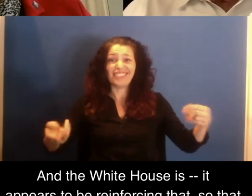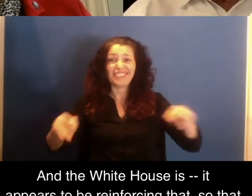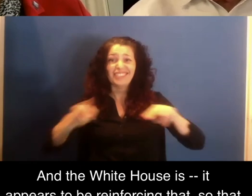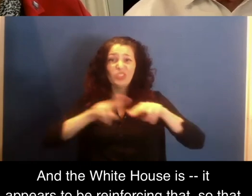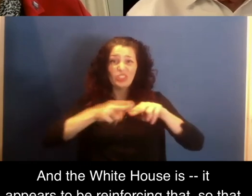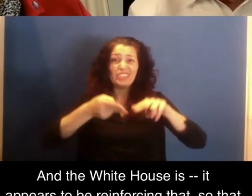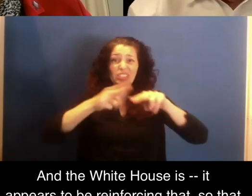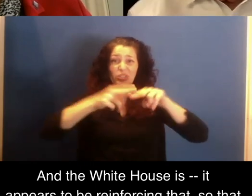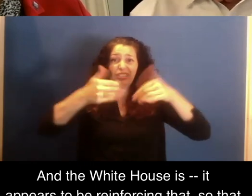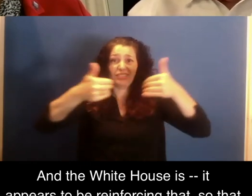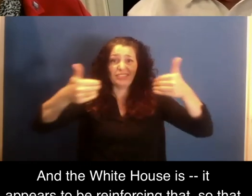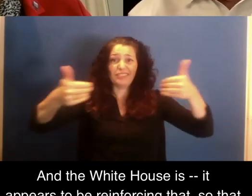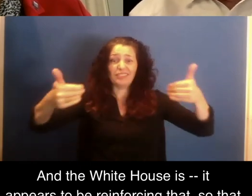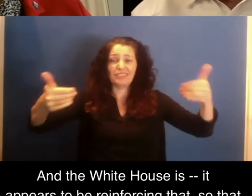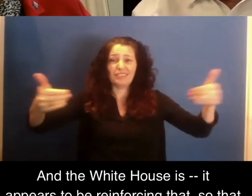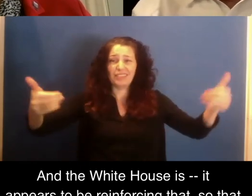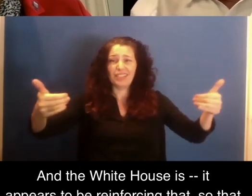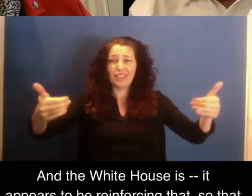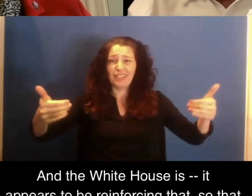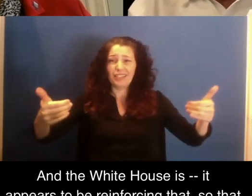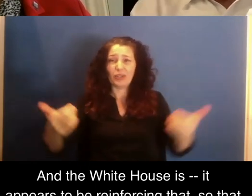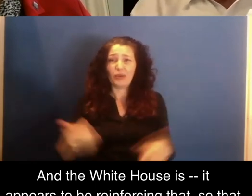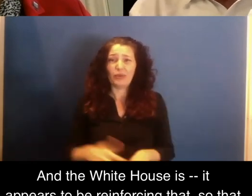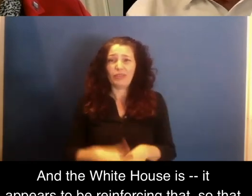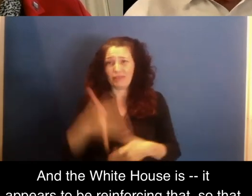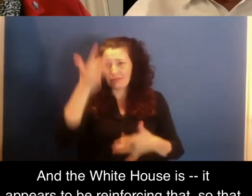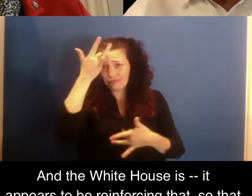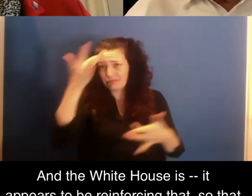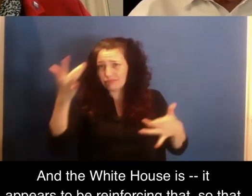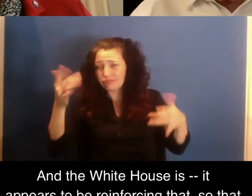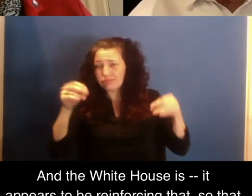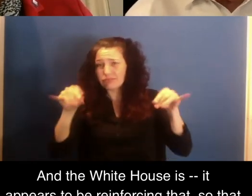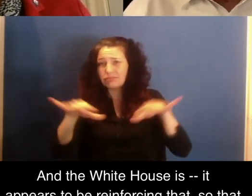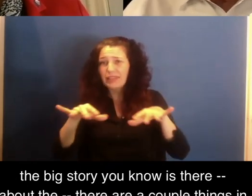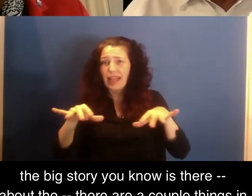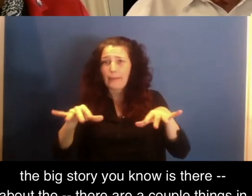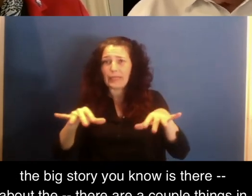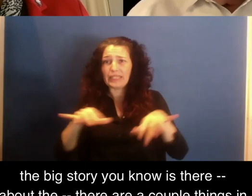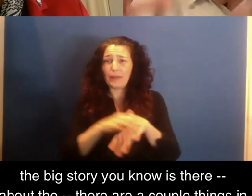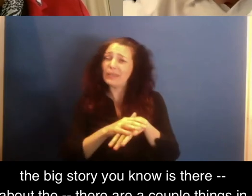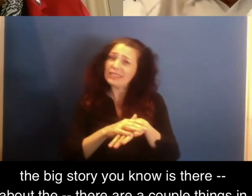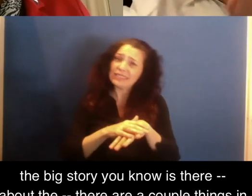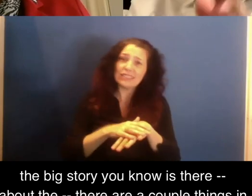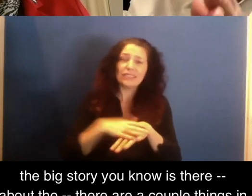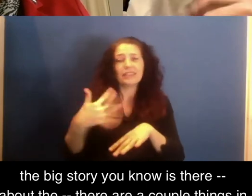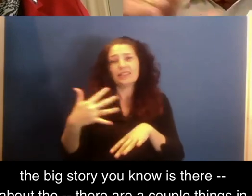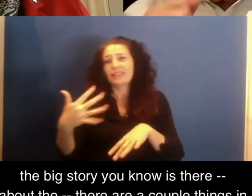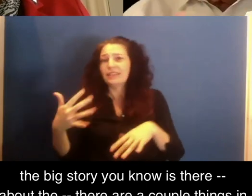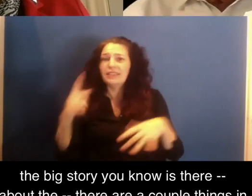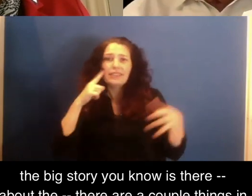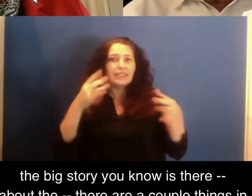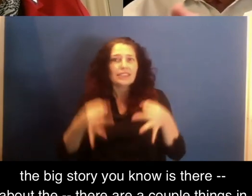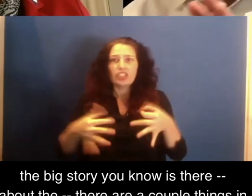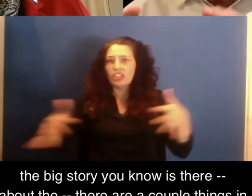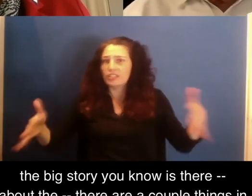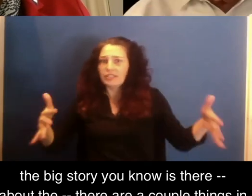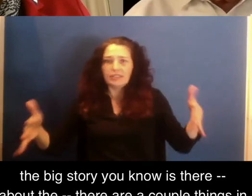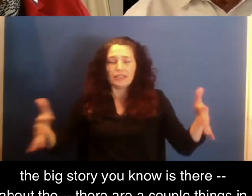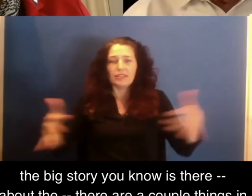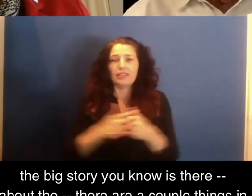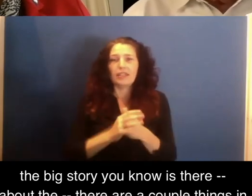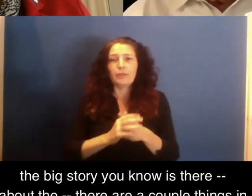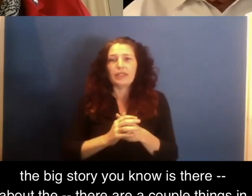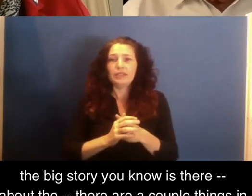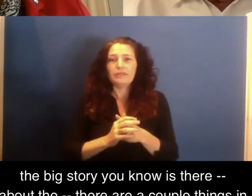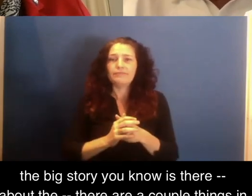White House is, you know, is, appears to be reinforcing that so that the, the big story, um, you know, is there,